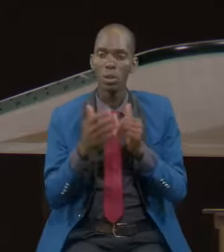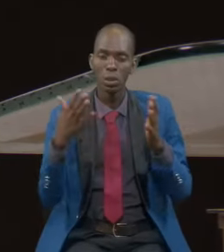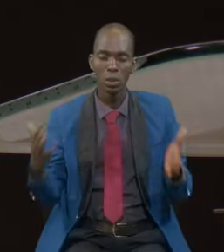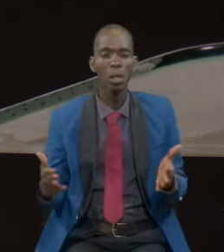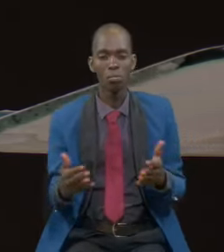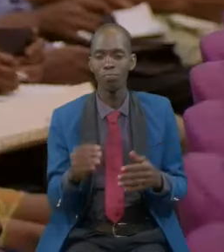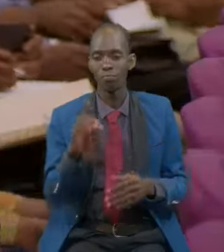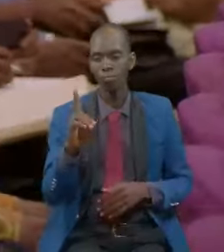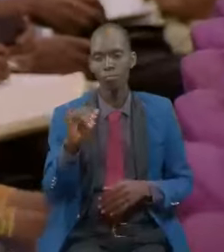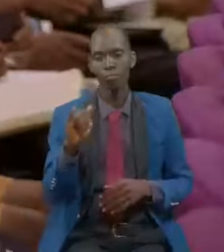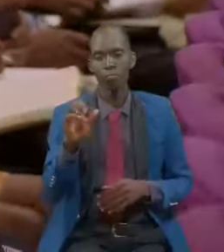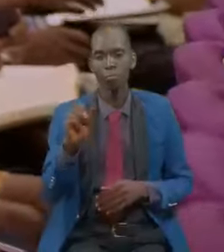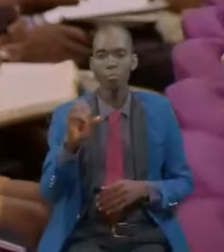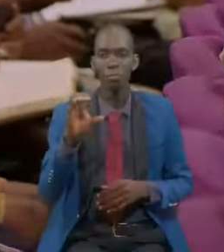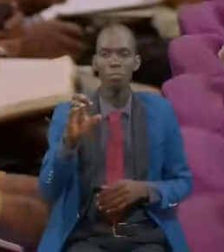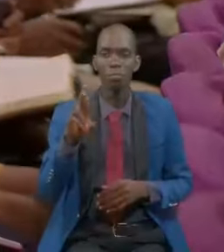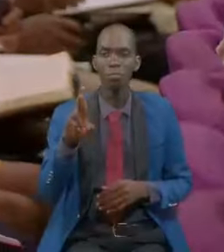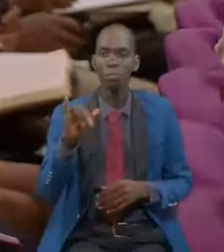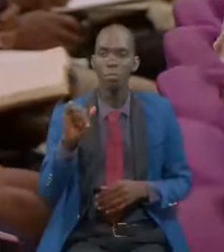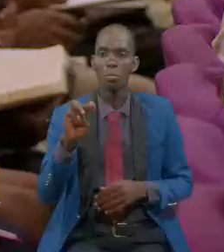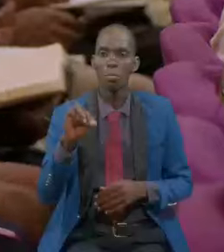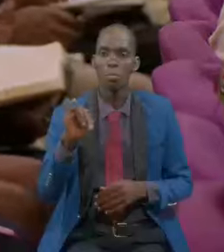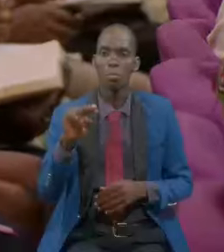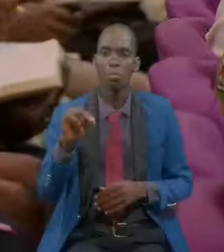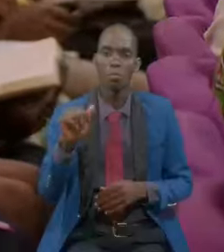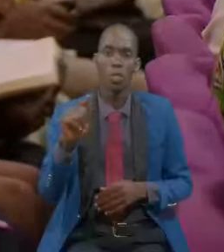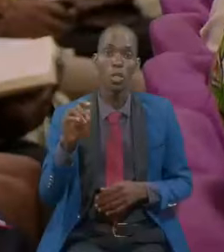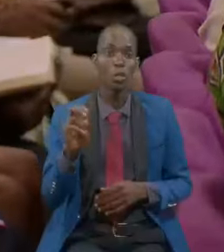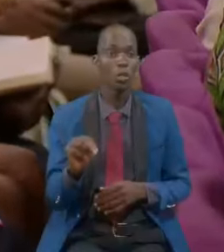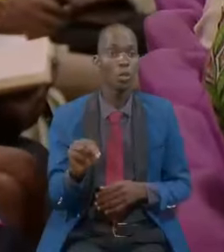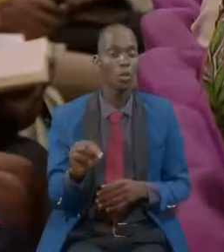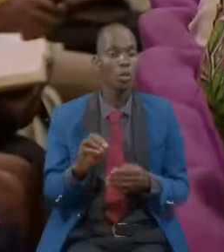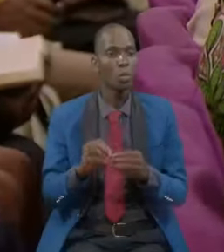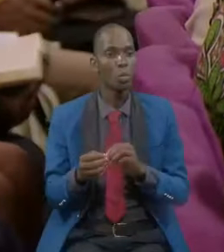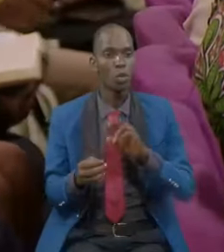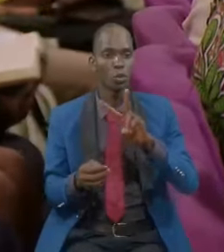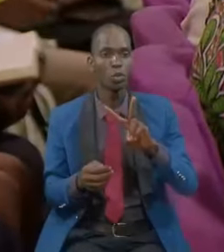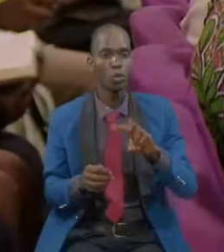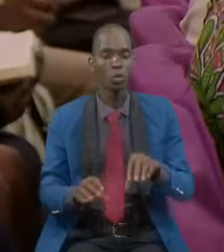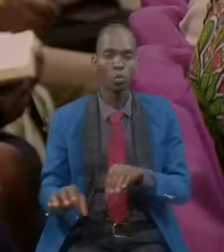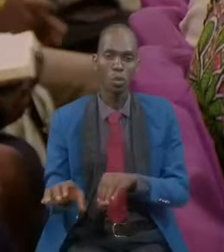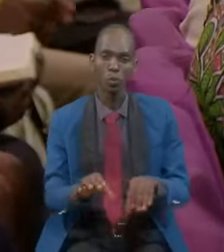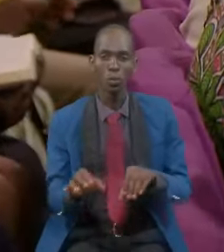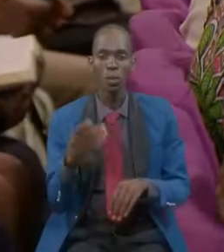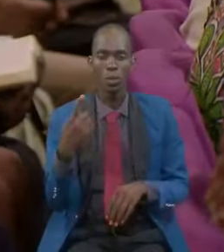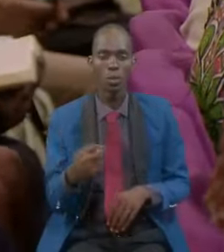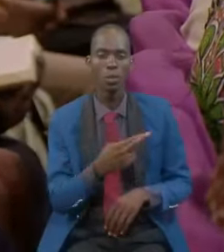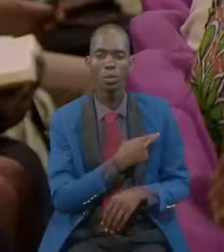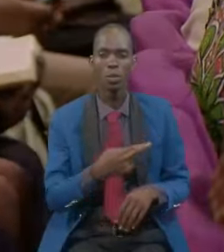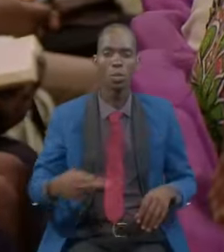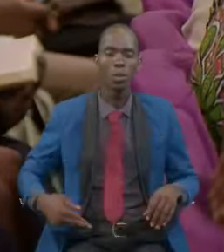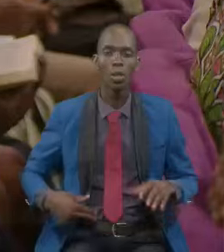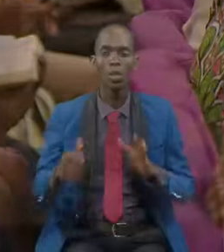number two here. Number two, performing the royal law without defilement.